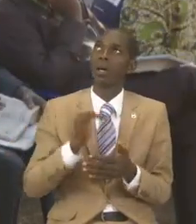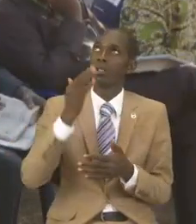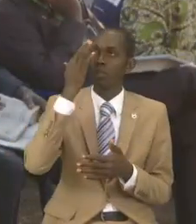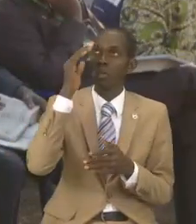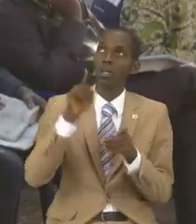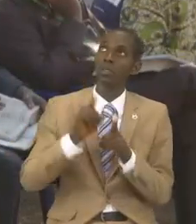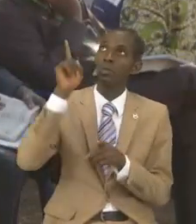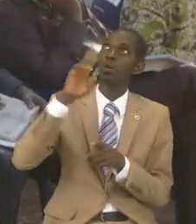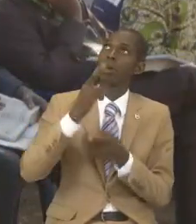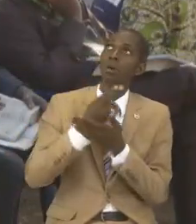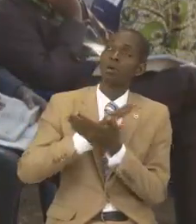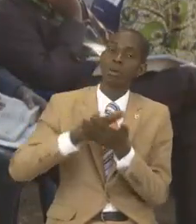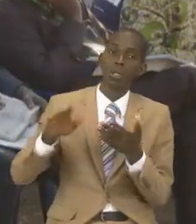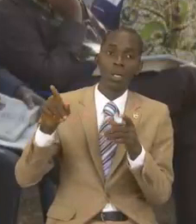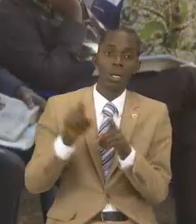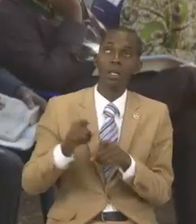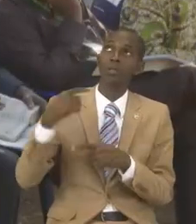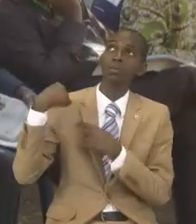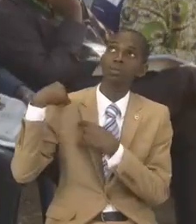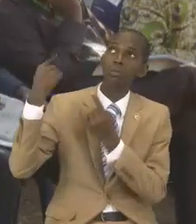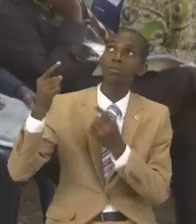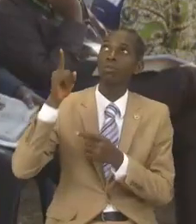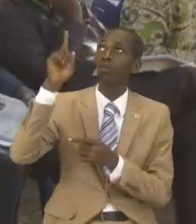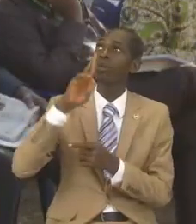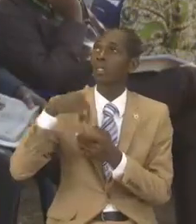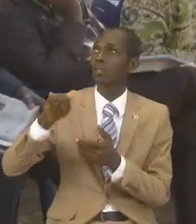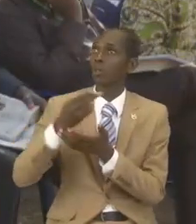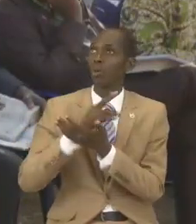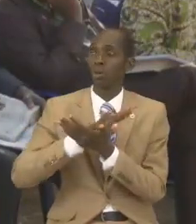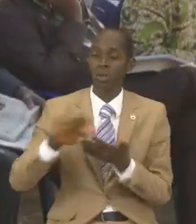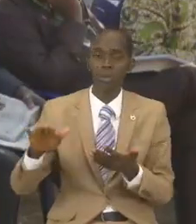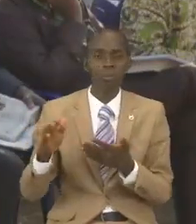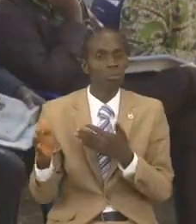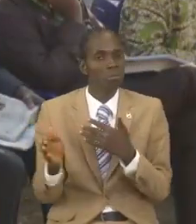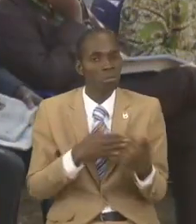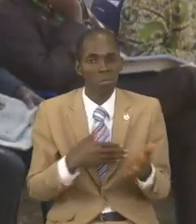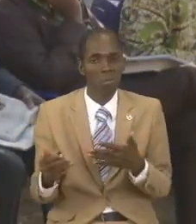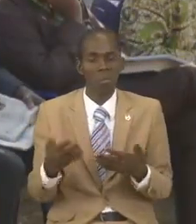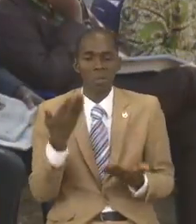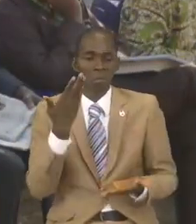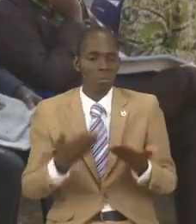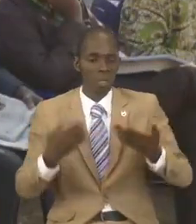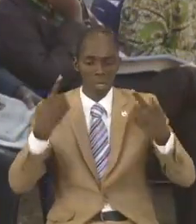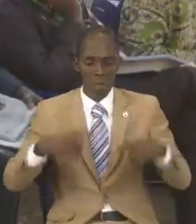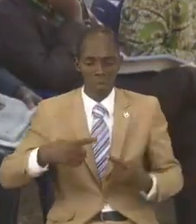holy, as long as he is holy, whatever may be happening around